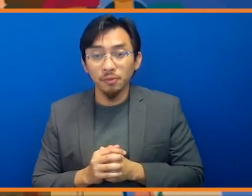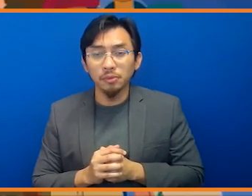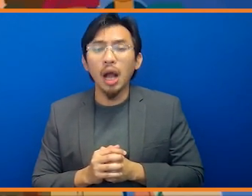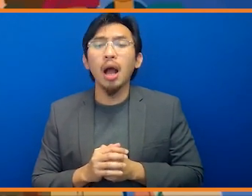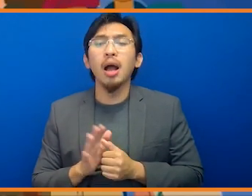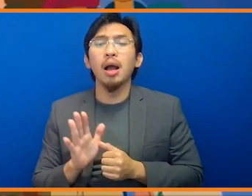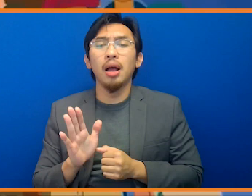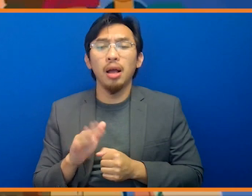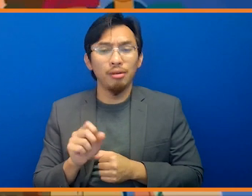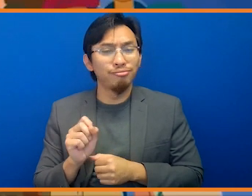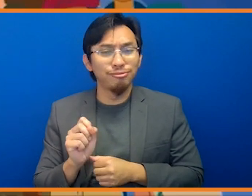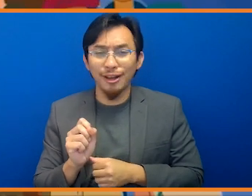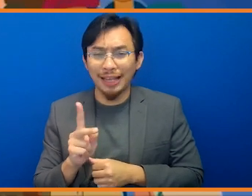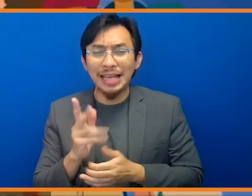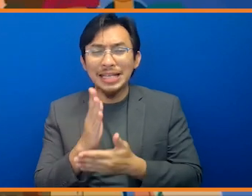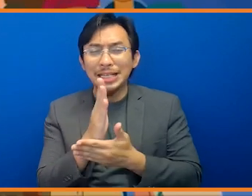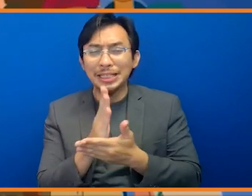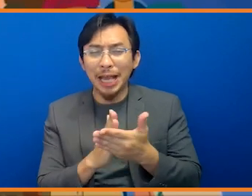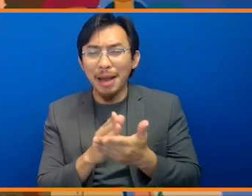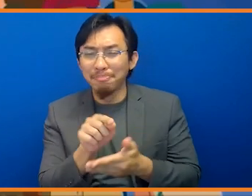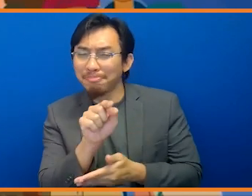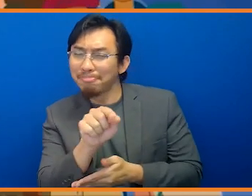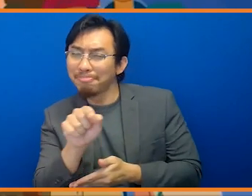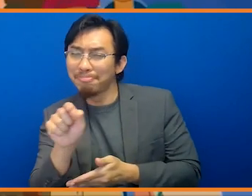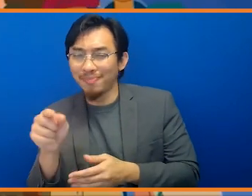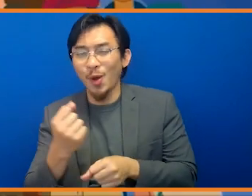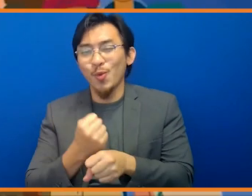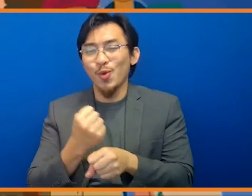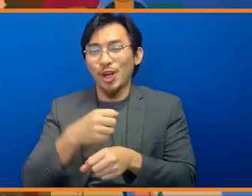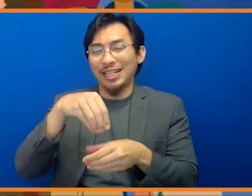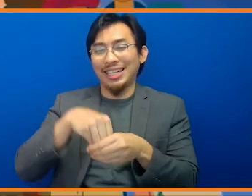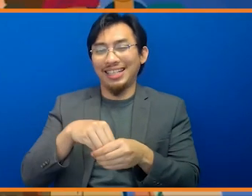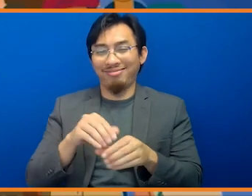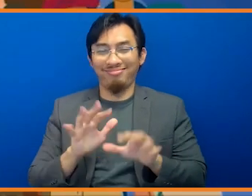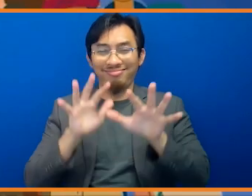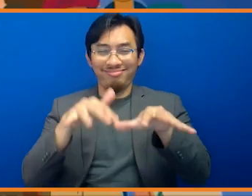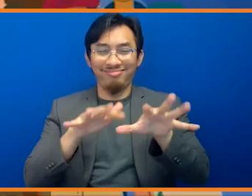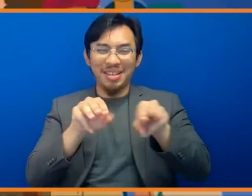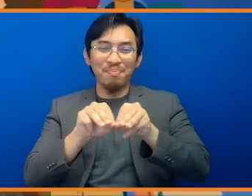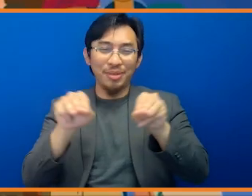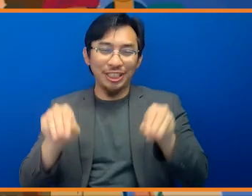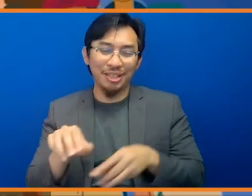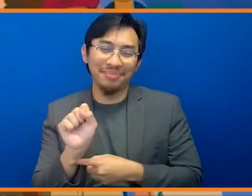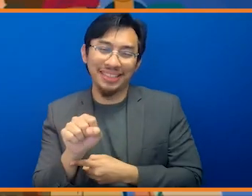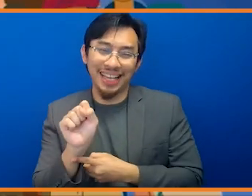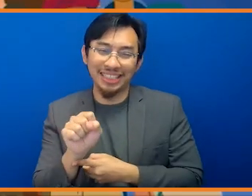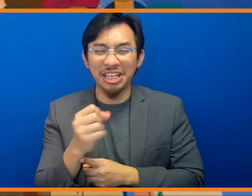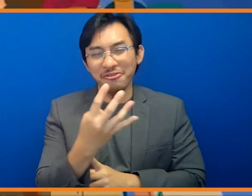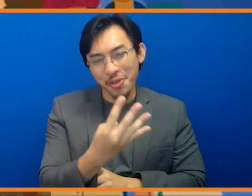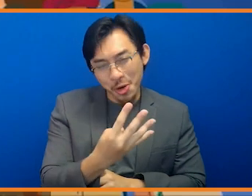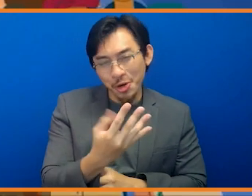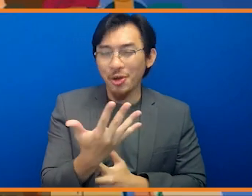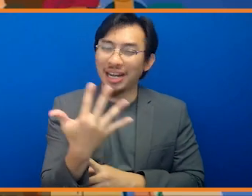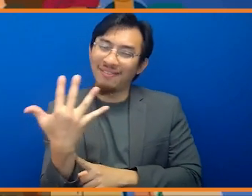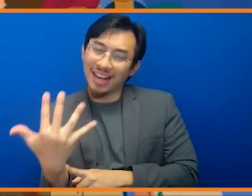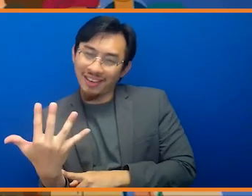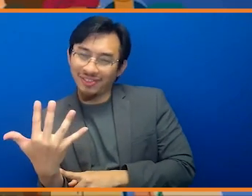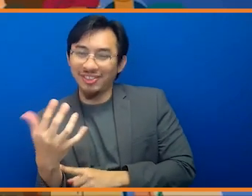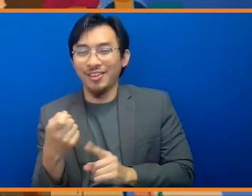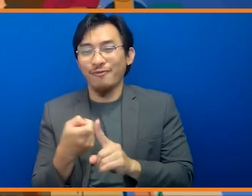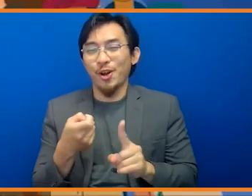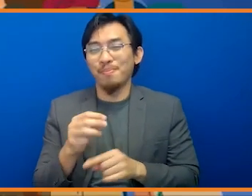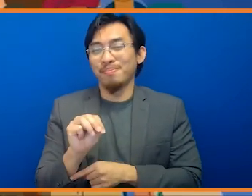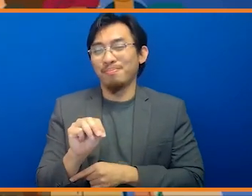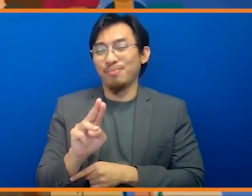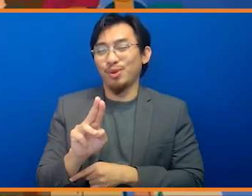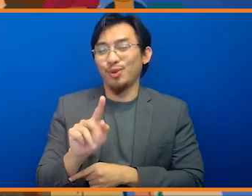Oh, all right. Some Okay. of the participants working at the Tsunami Museum. Oh, yeah. Yeah. Yeah. Some 4